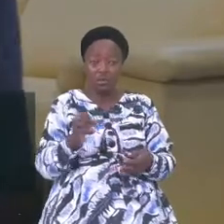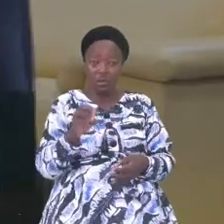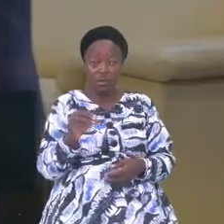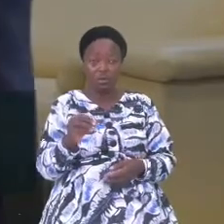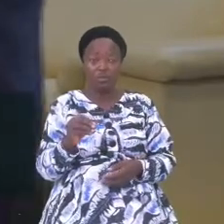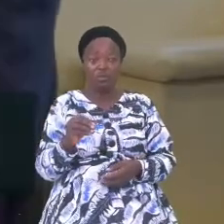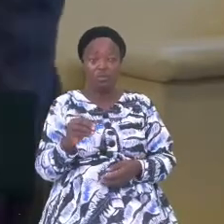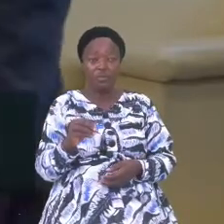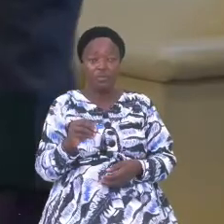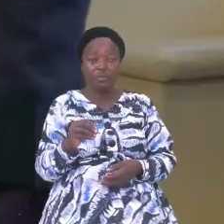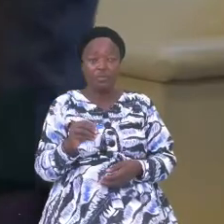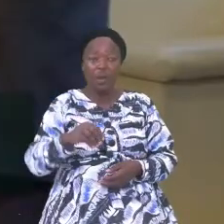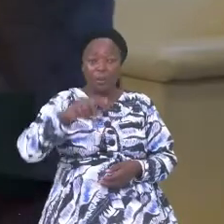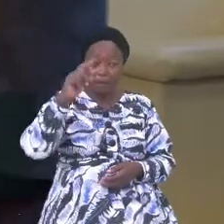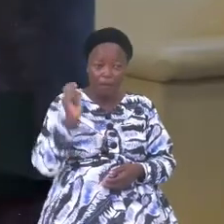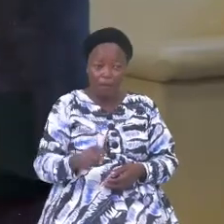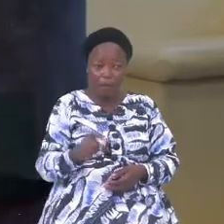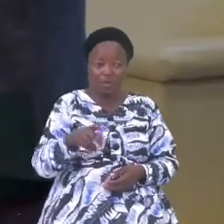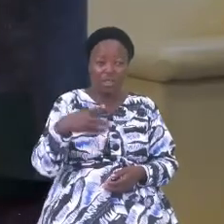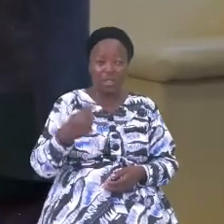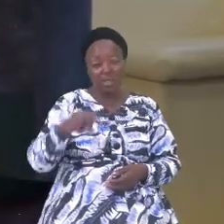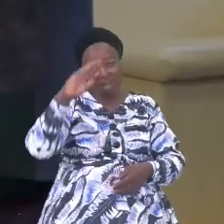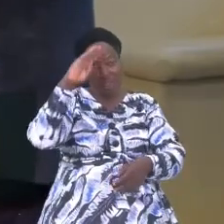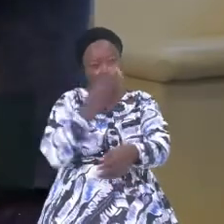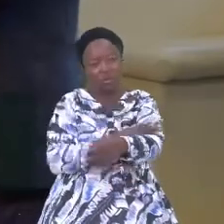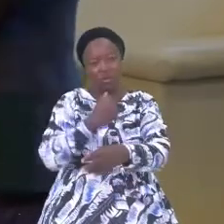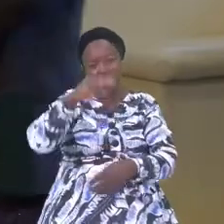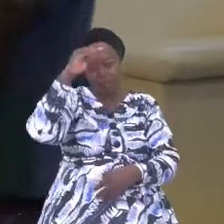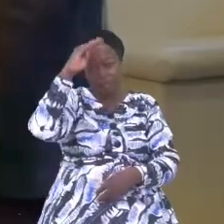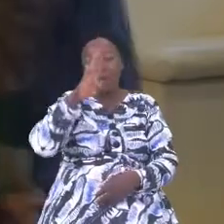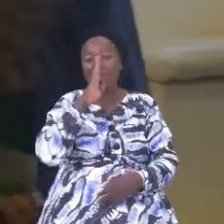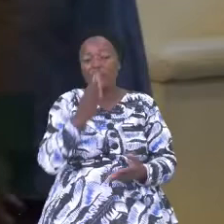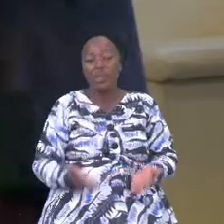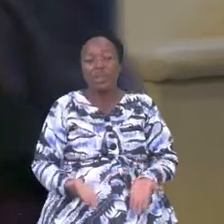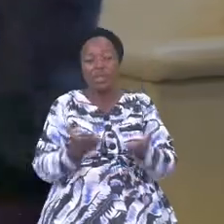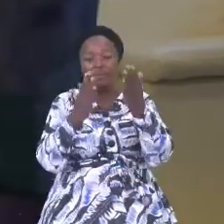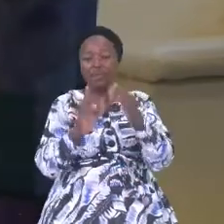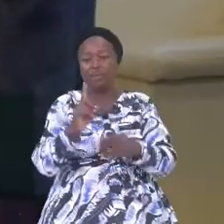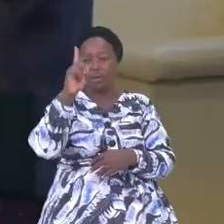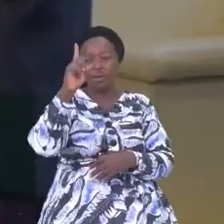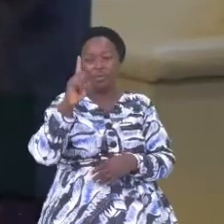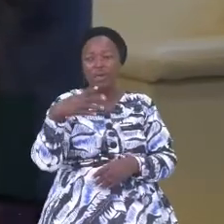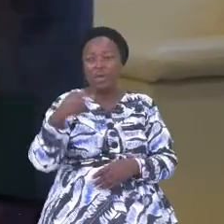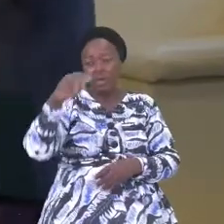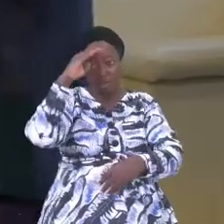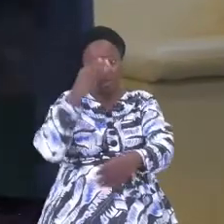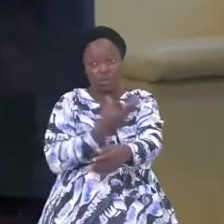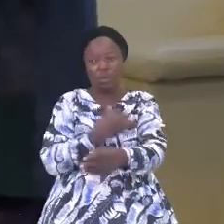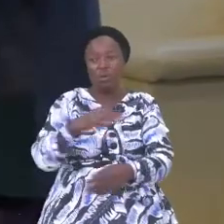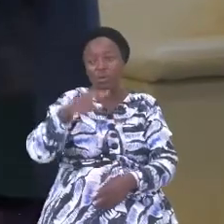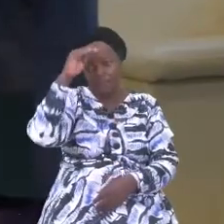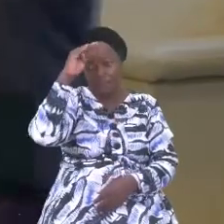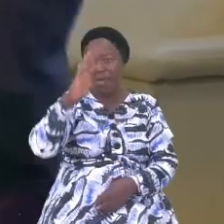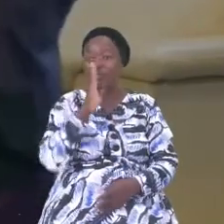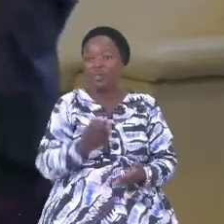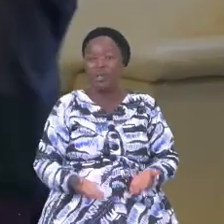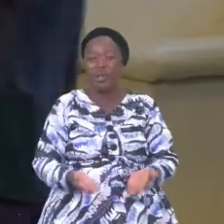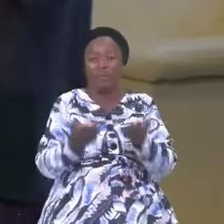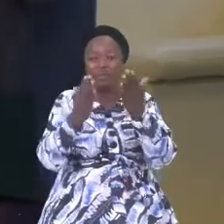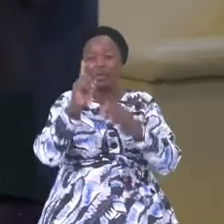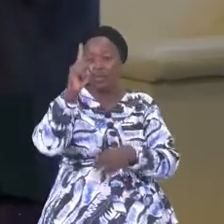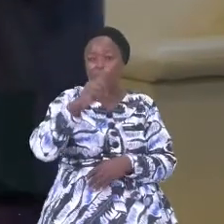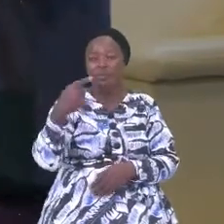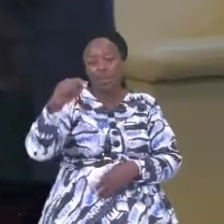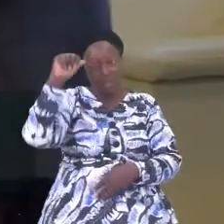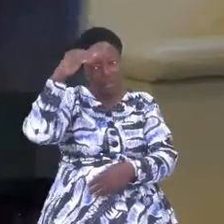even so must the Son of Man be lifted up. The Son of Man lifted up. The Son of